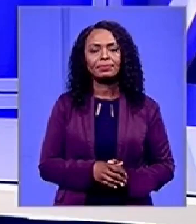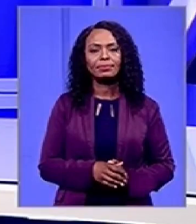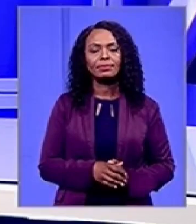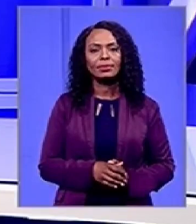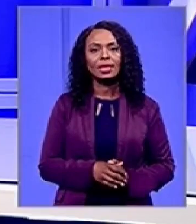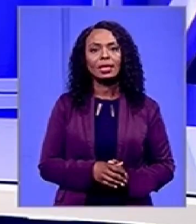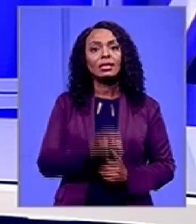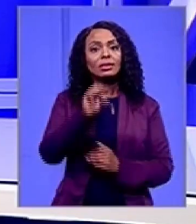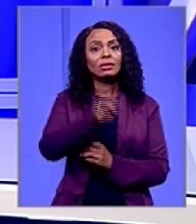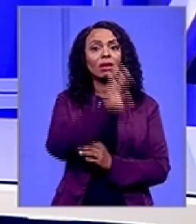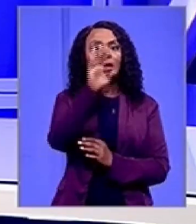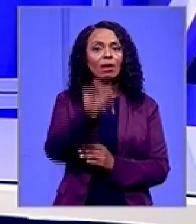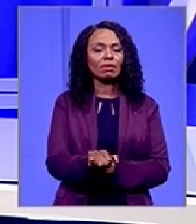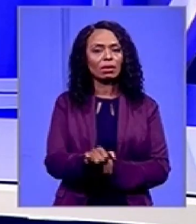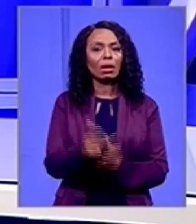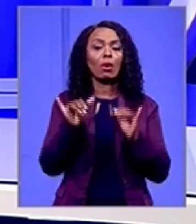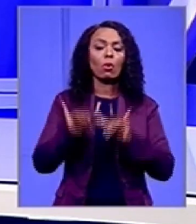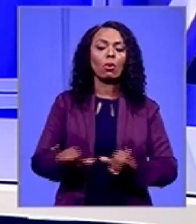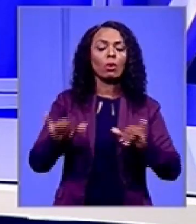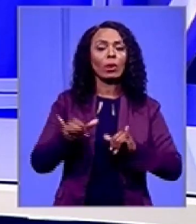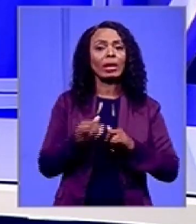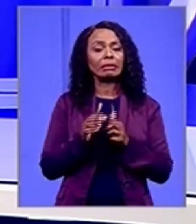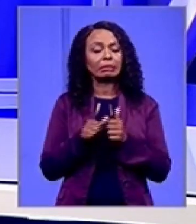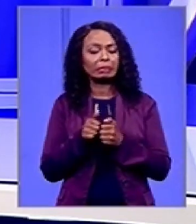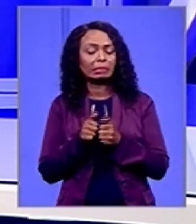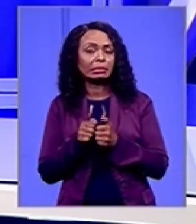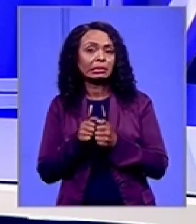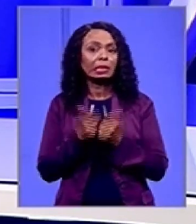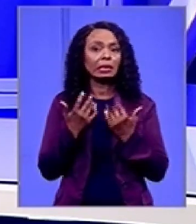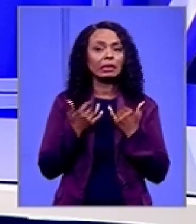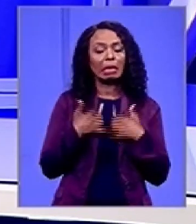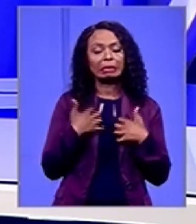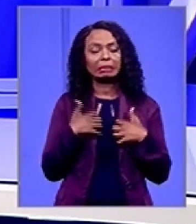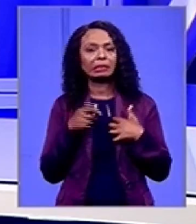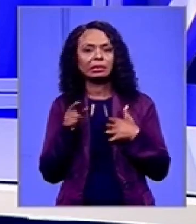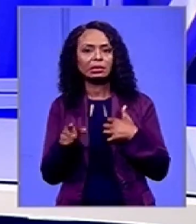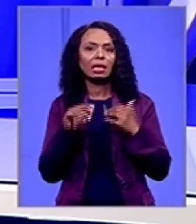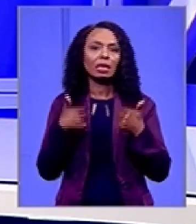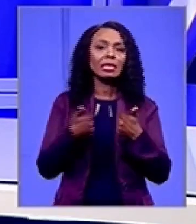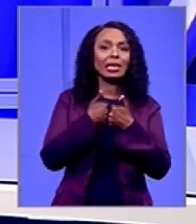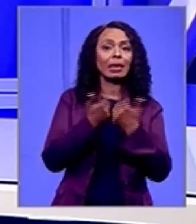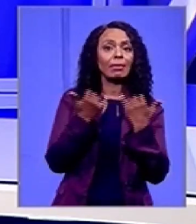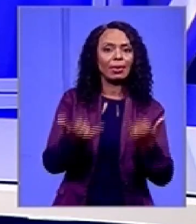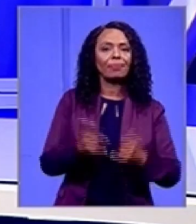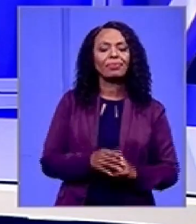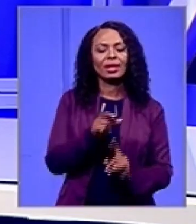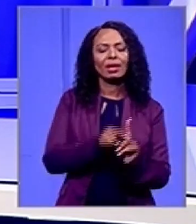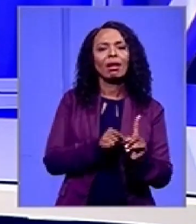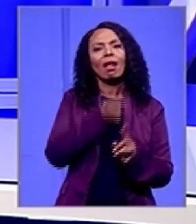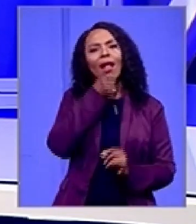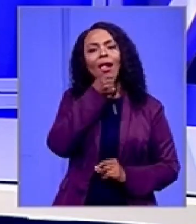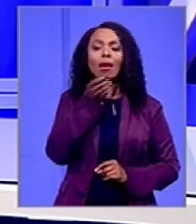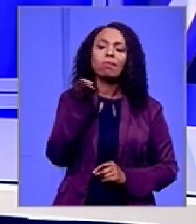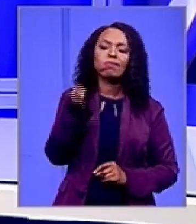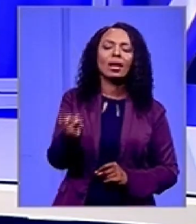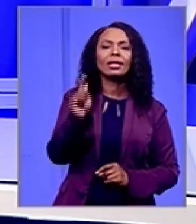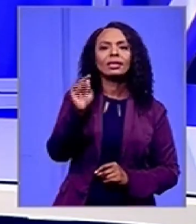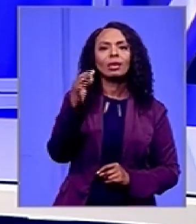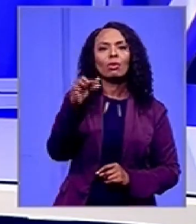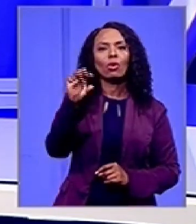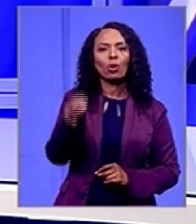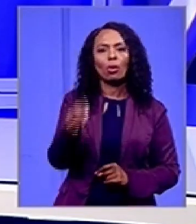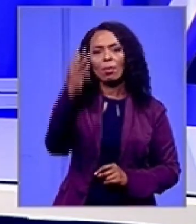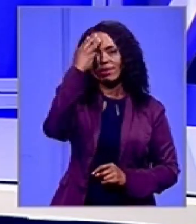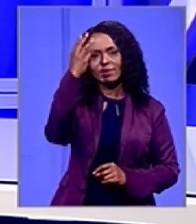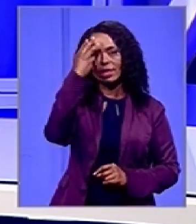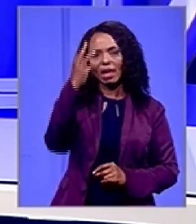Jaaka maAforika Borwa a letile motshameko o ka tlhoafalo mme ga dikgang wa rona Tebogo Phakedi o buisane le balatedi bangwe kwa